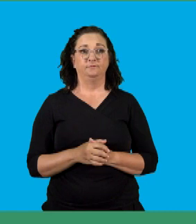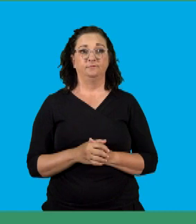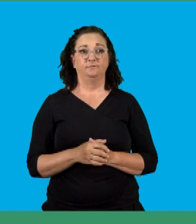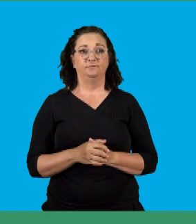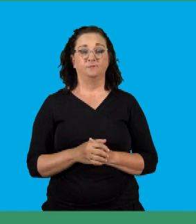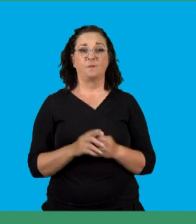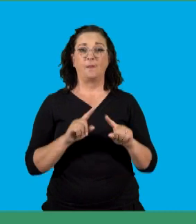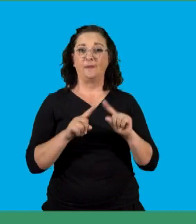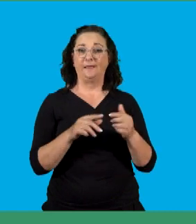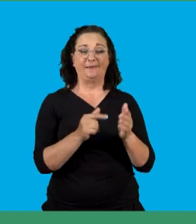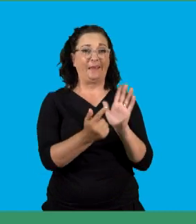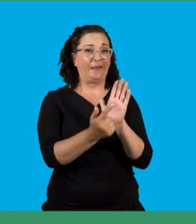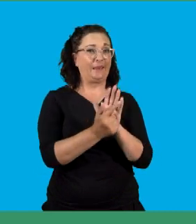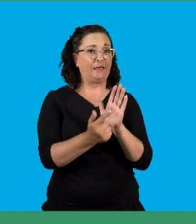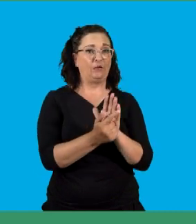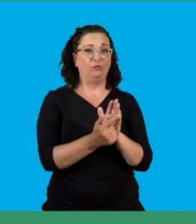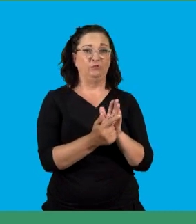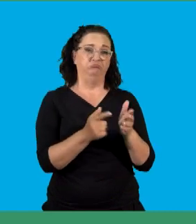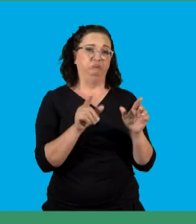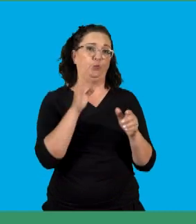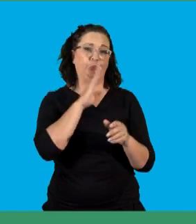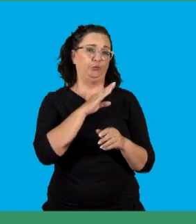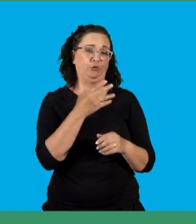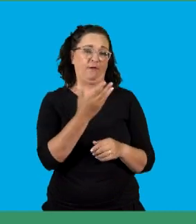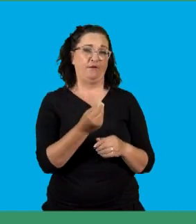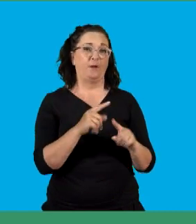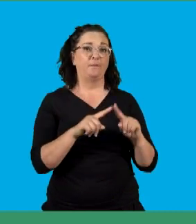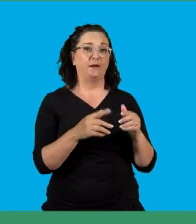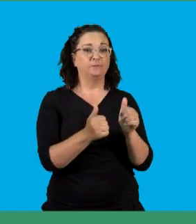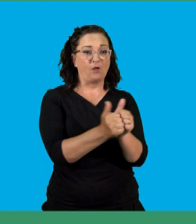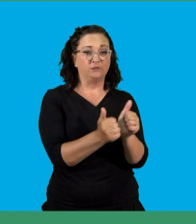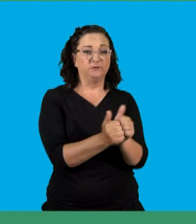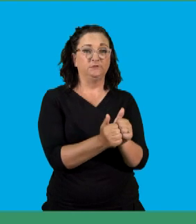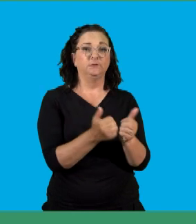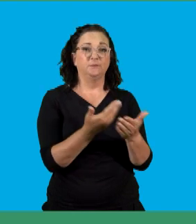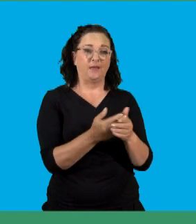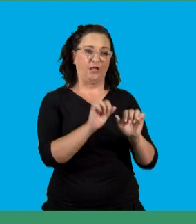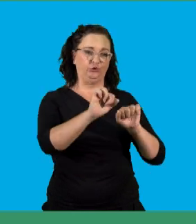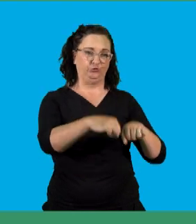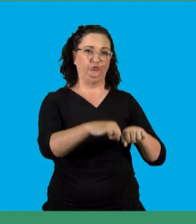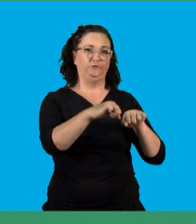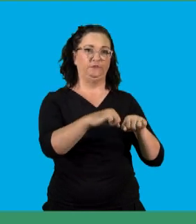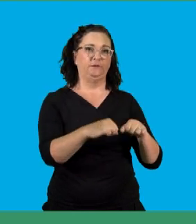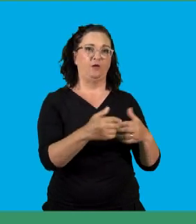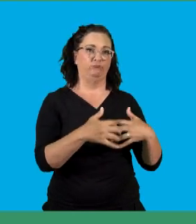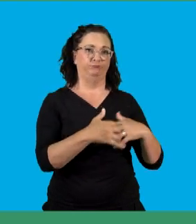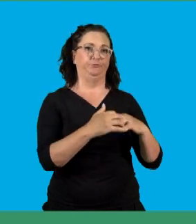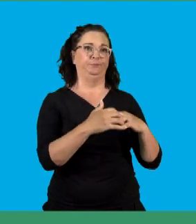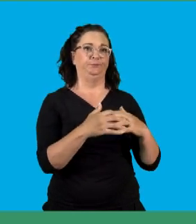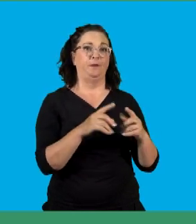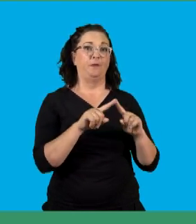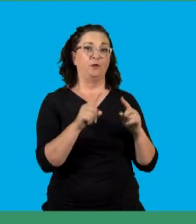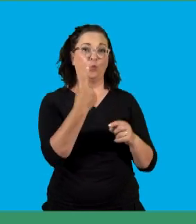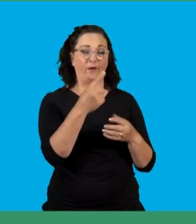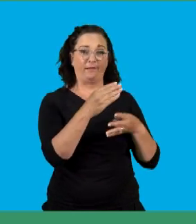There are no legal requirements in starting a partnership except the drawing up of a partnership agreement. So one